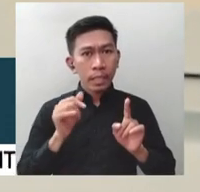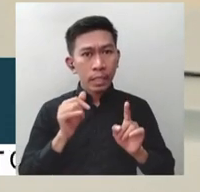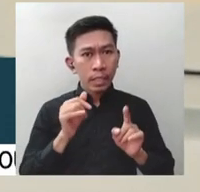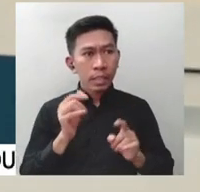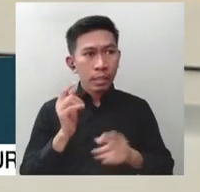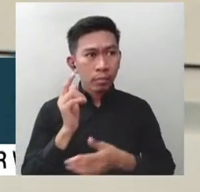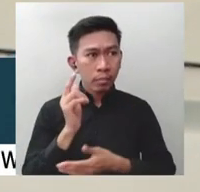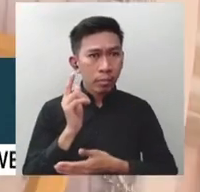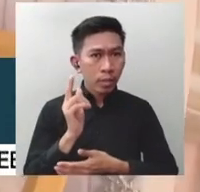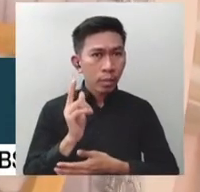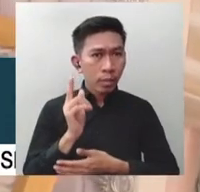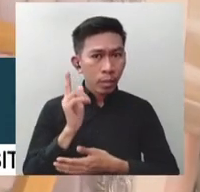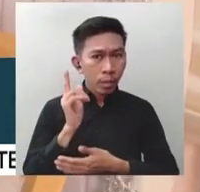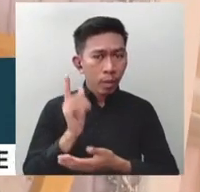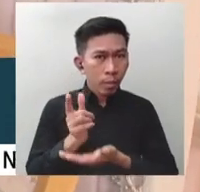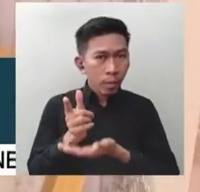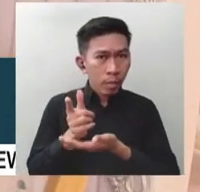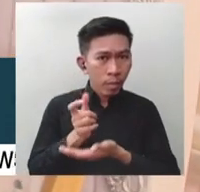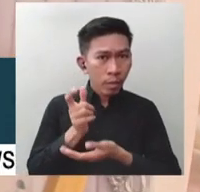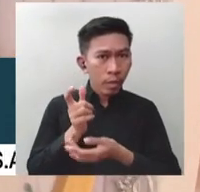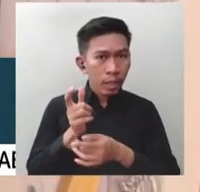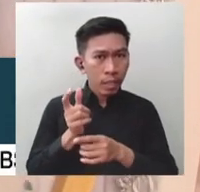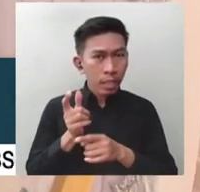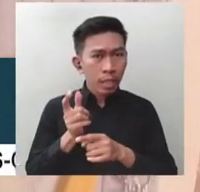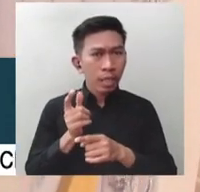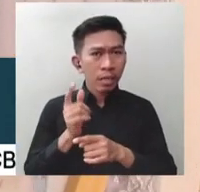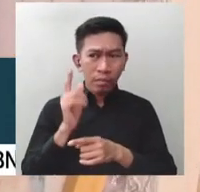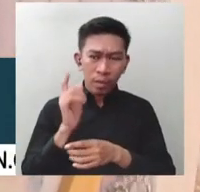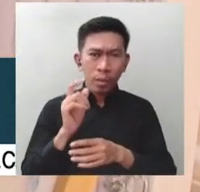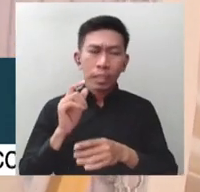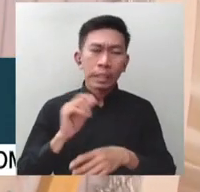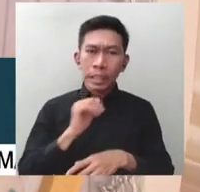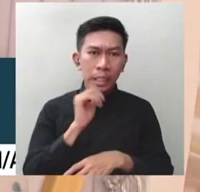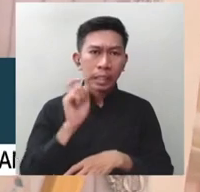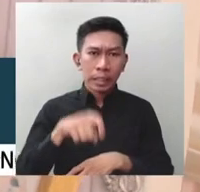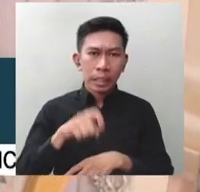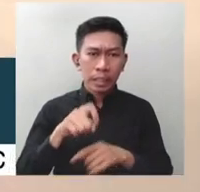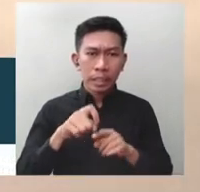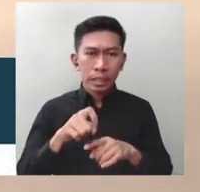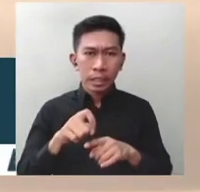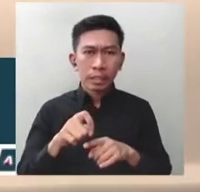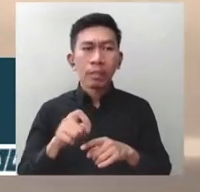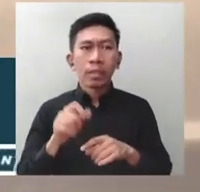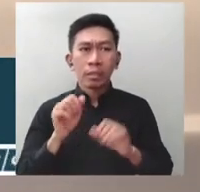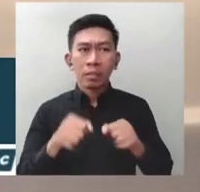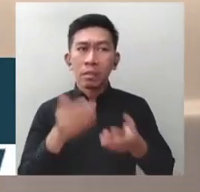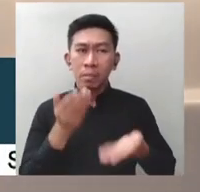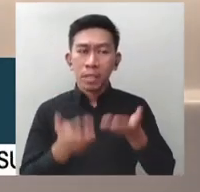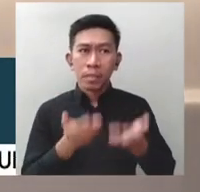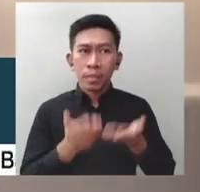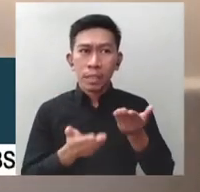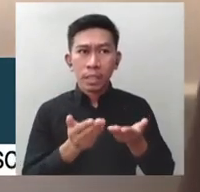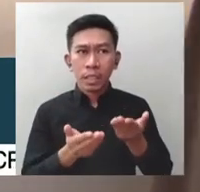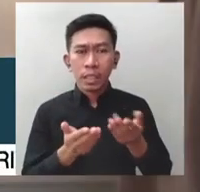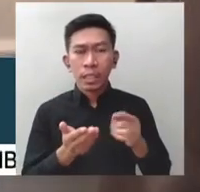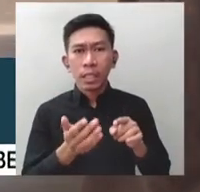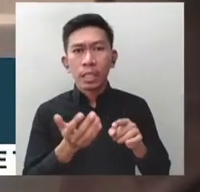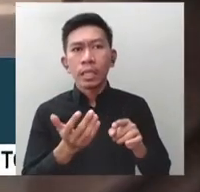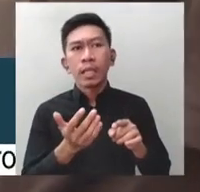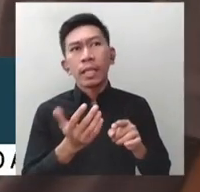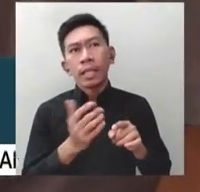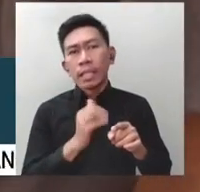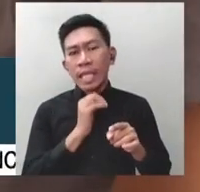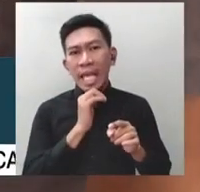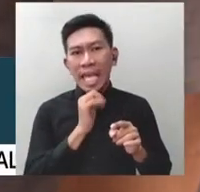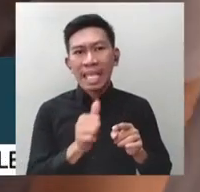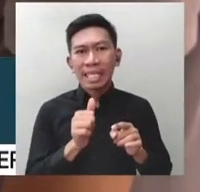is very clear, and there is no need to use firearms. They could have used other non-lethal approach to apprehend